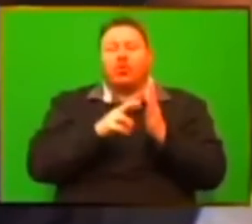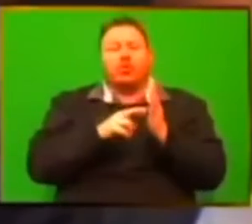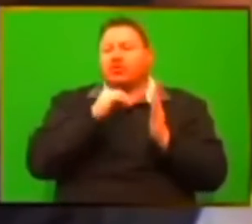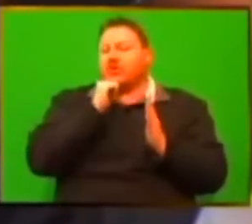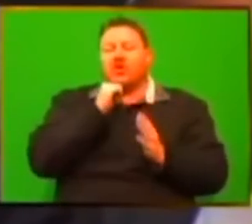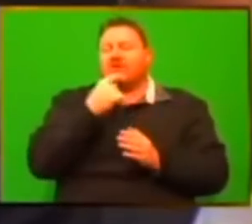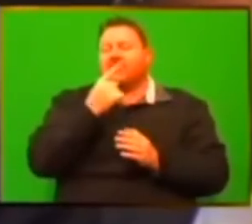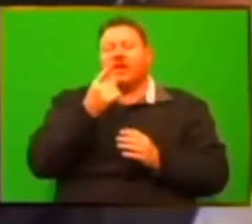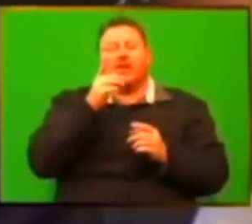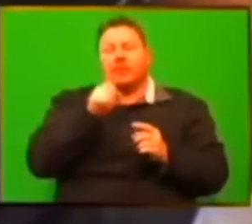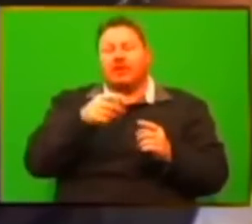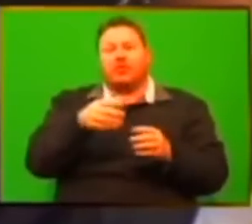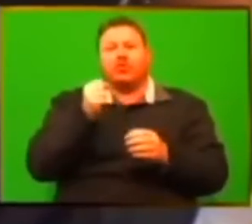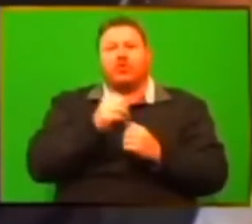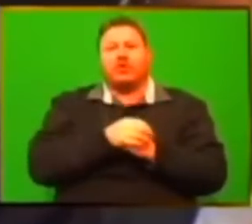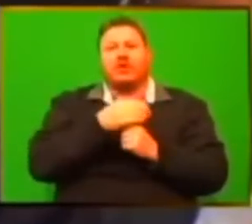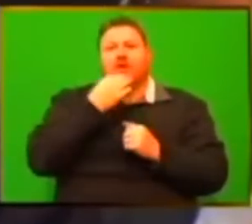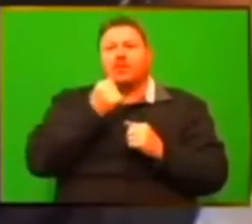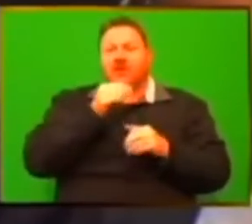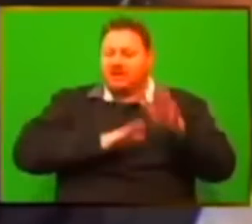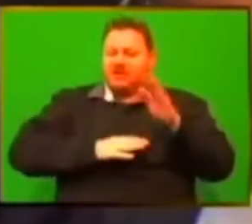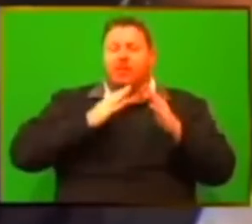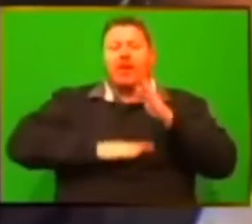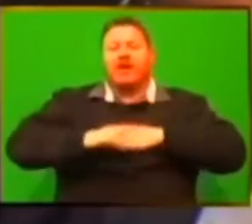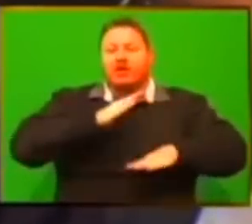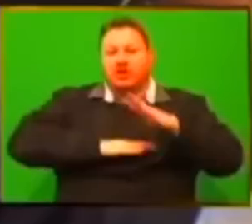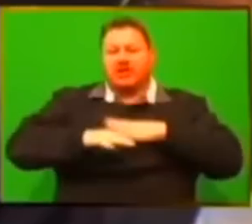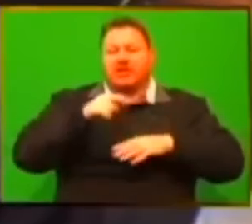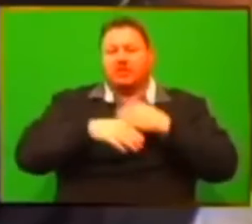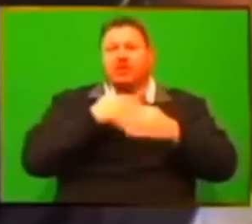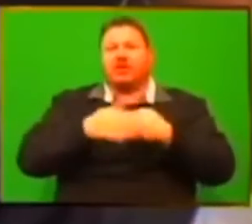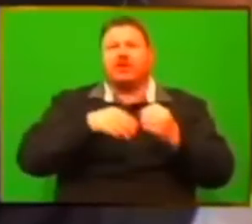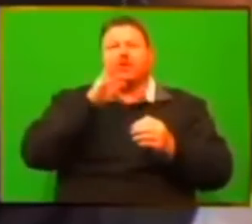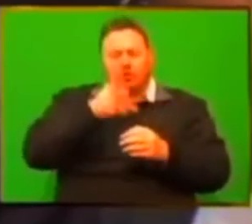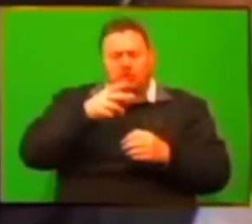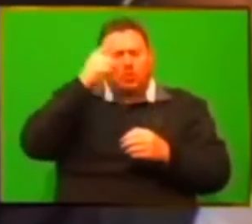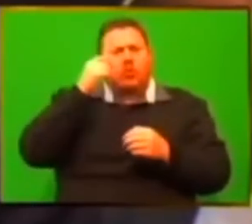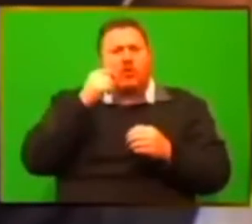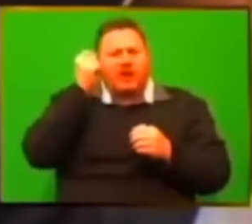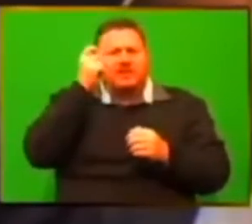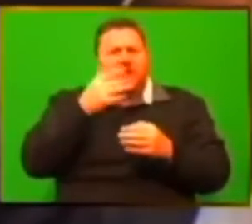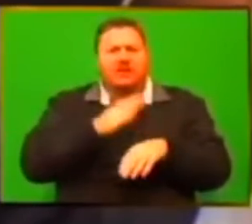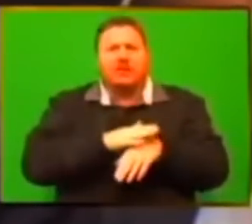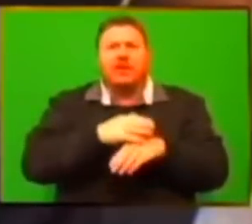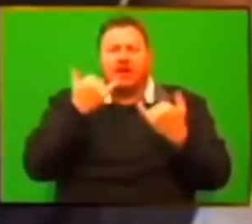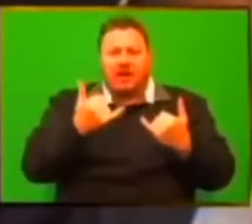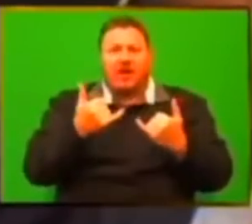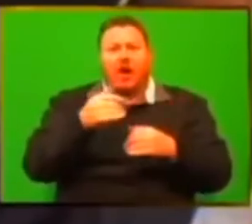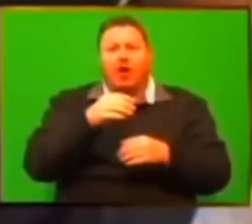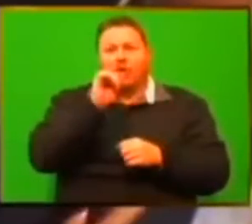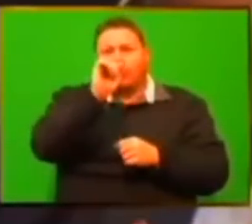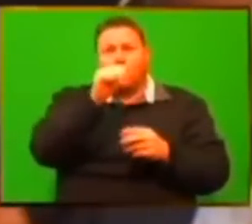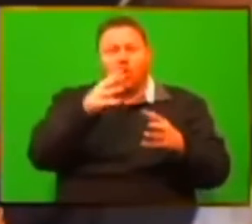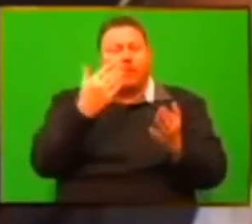saying that you must withdraw. Please be patient with this process. We are going to understand them when time progresses. Currently, your application is incorrect.